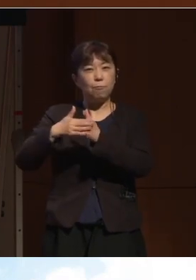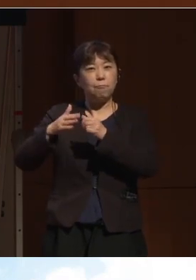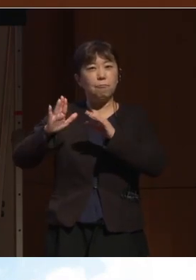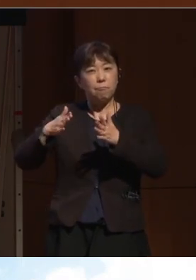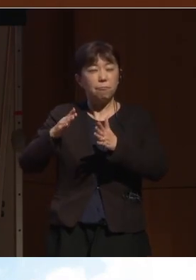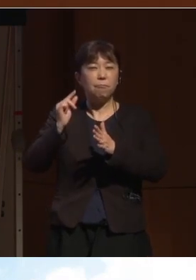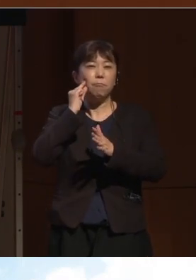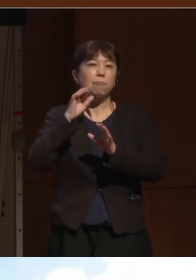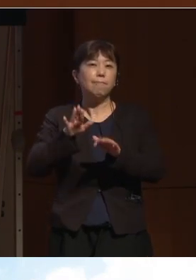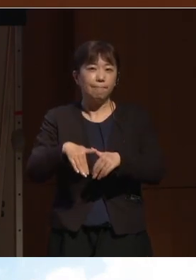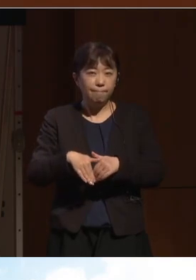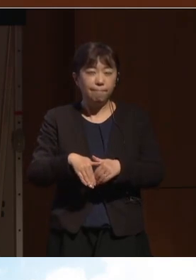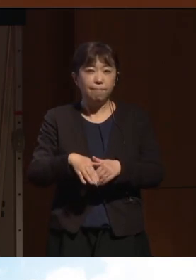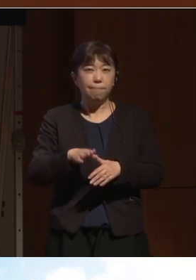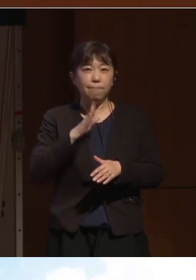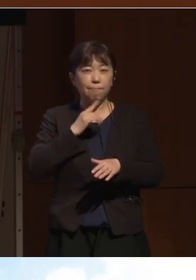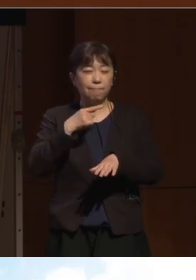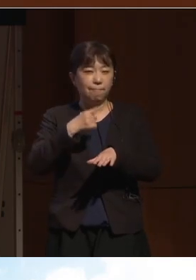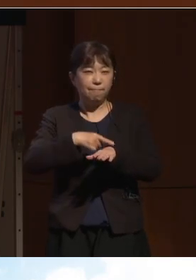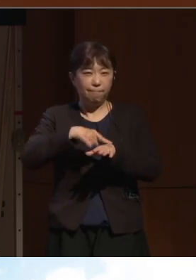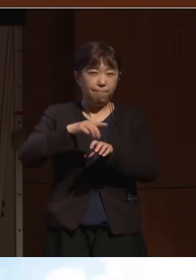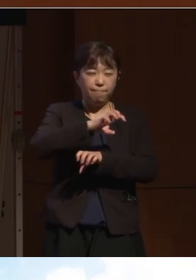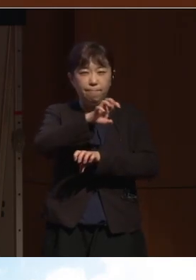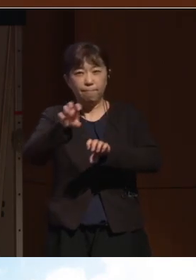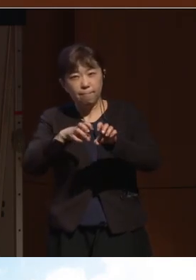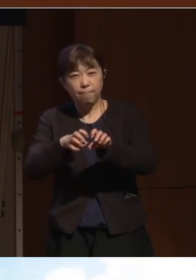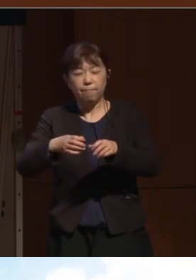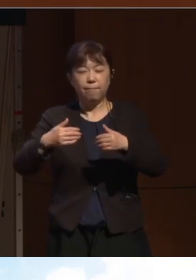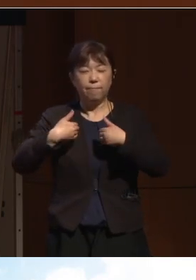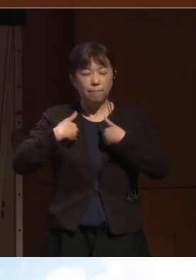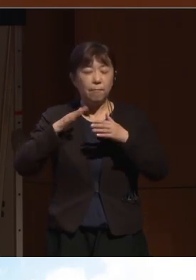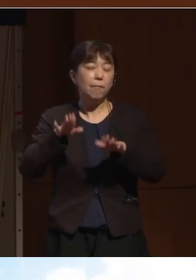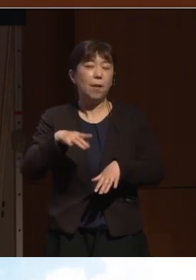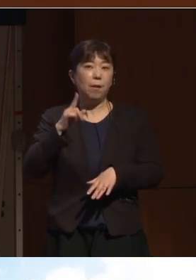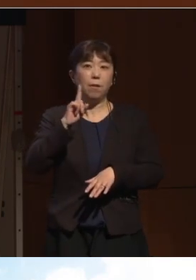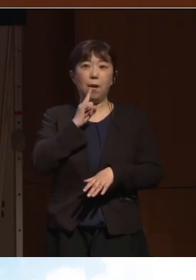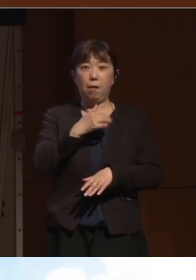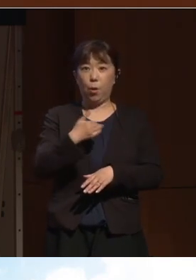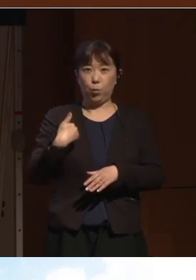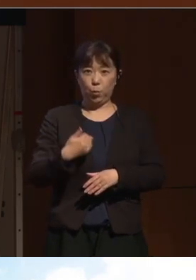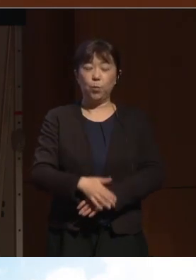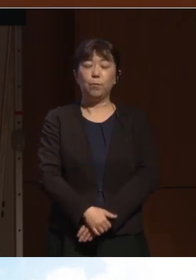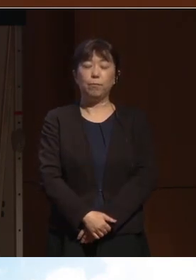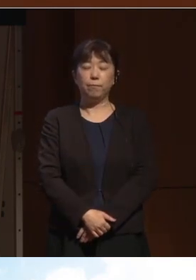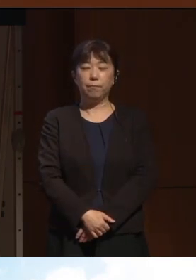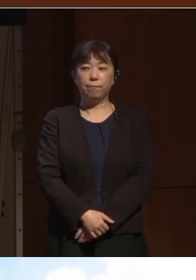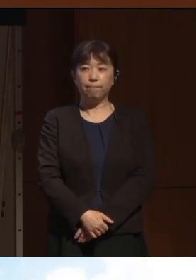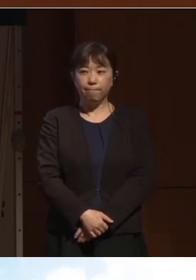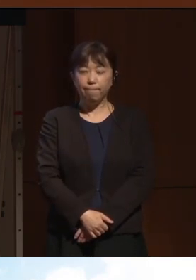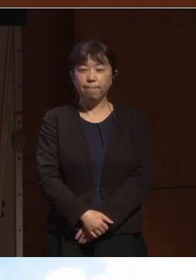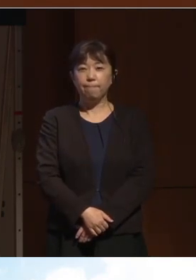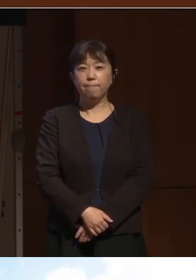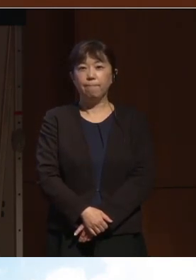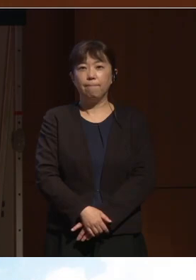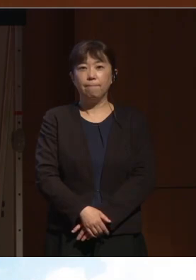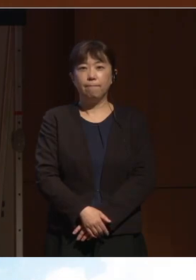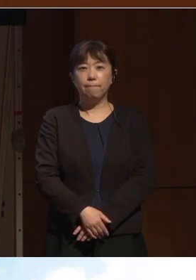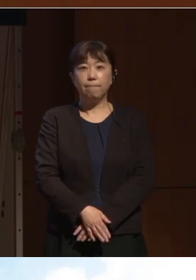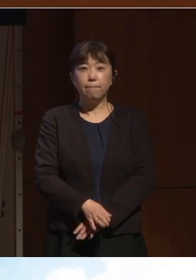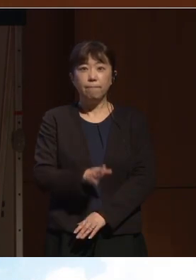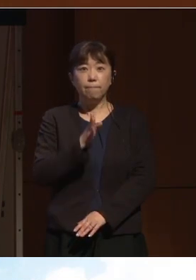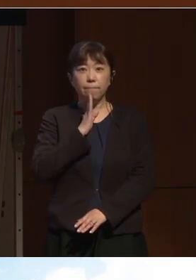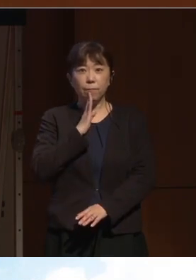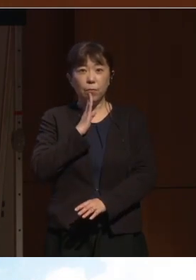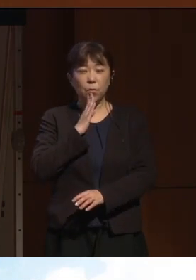pivot rapidly to the challenges of the day. For example, there was a proliferation of innovative platform trials. I've listed some of those on